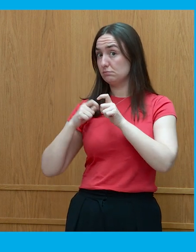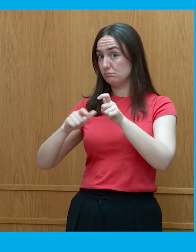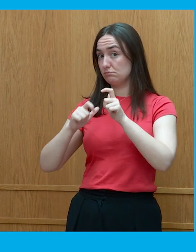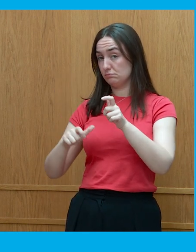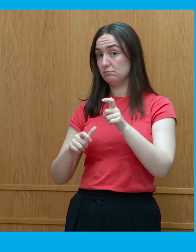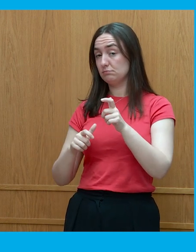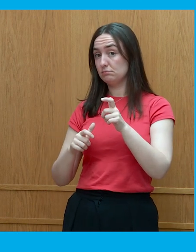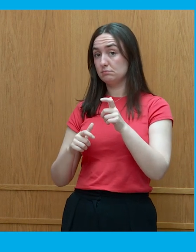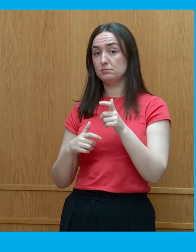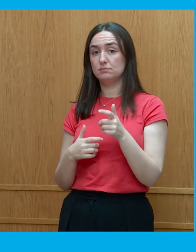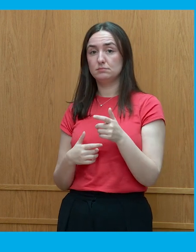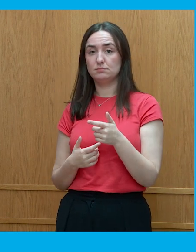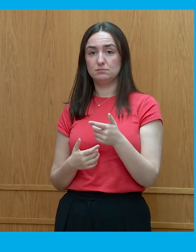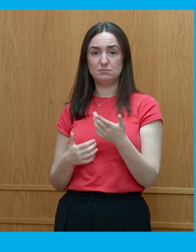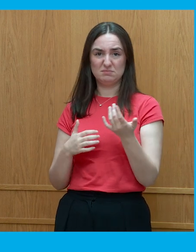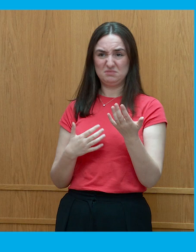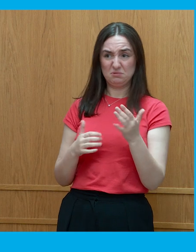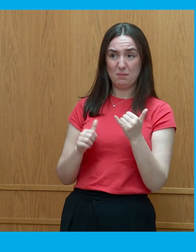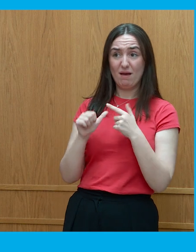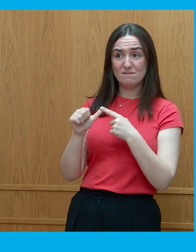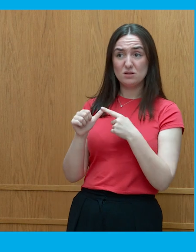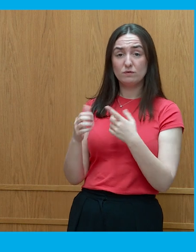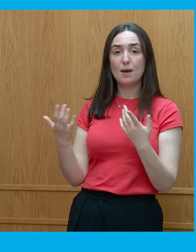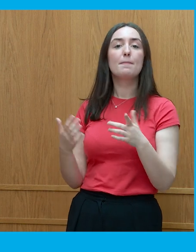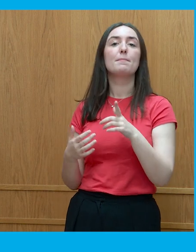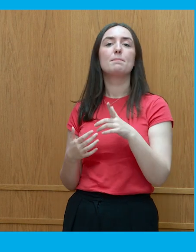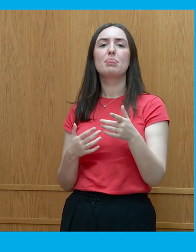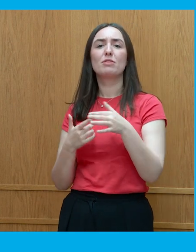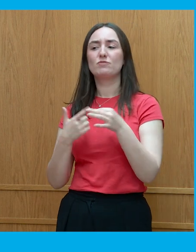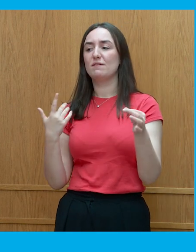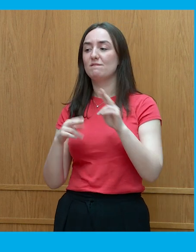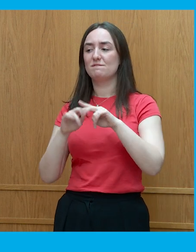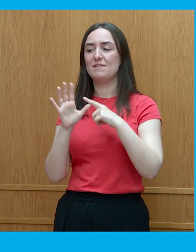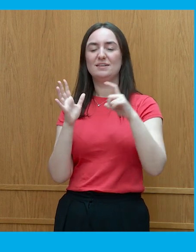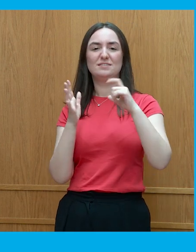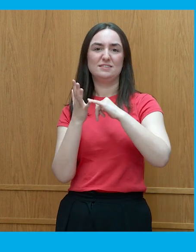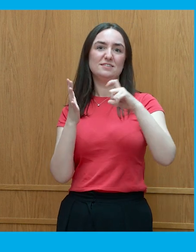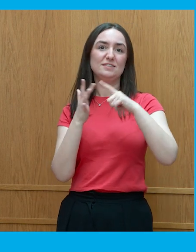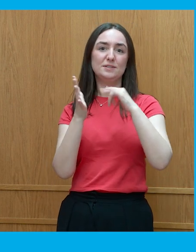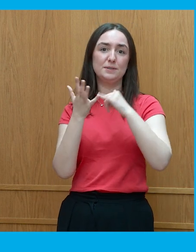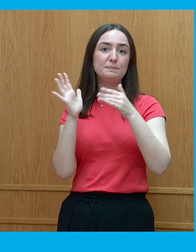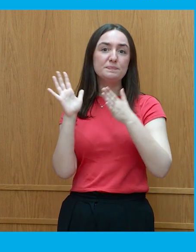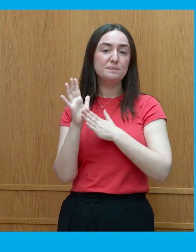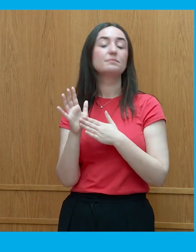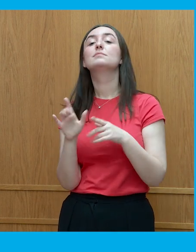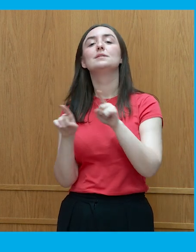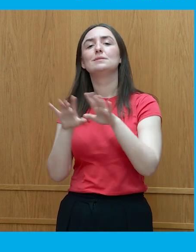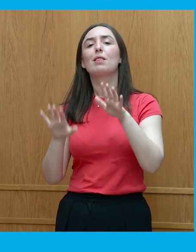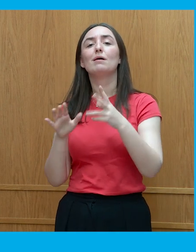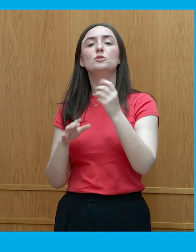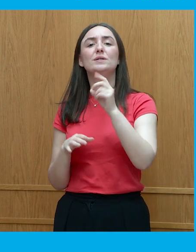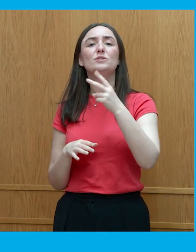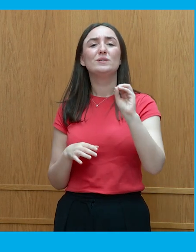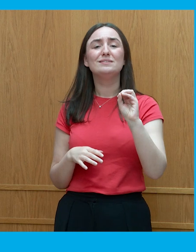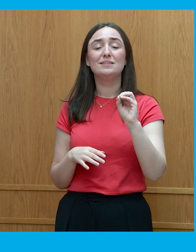about the threat of fascism, because for Biden, it was just like it was in 2020. It was about the